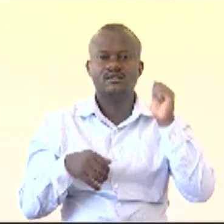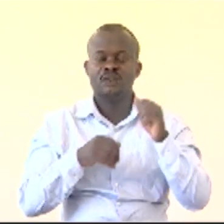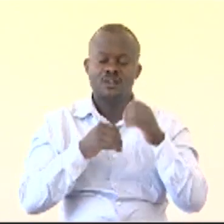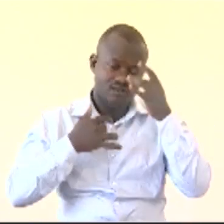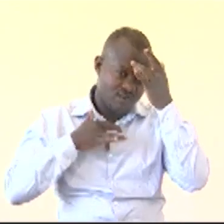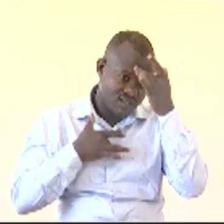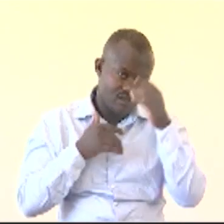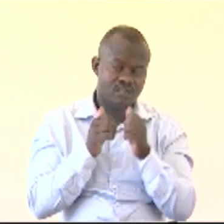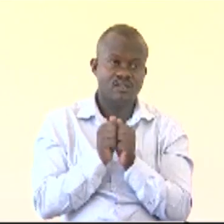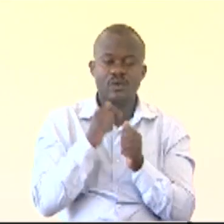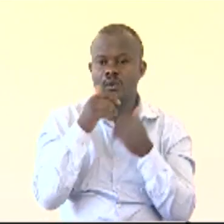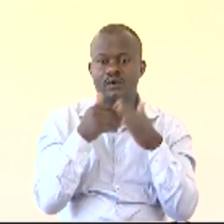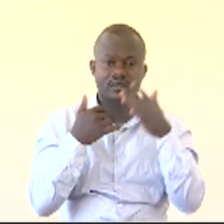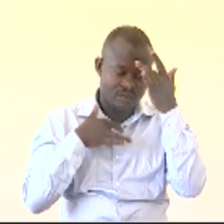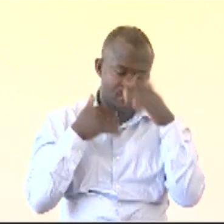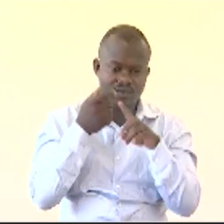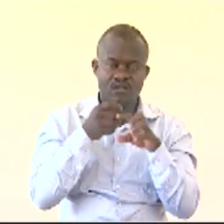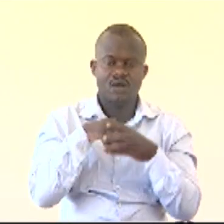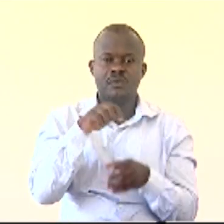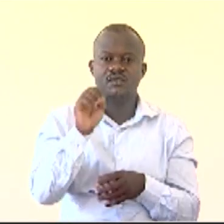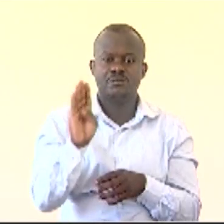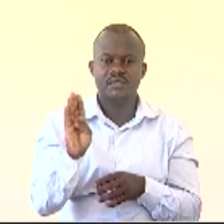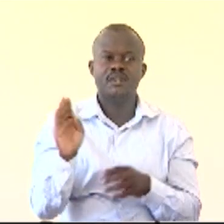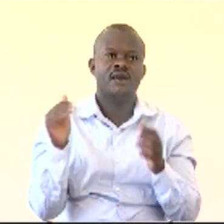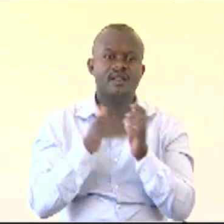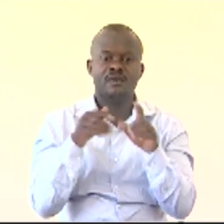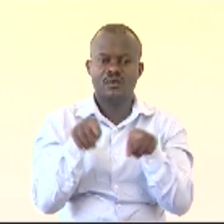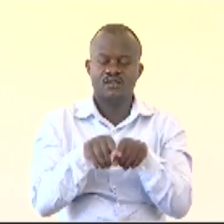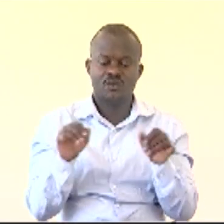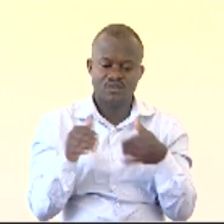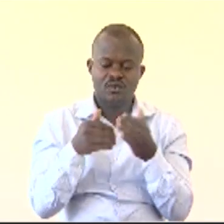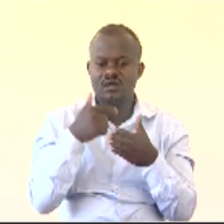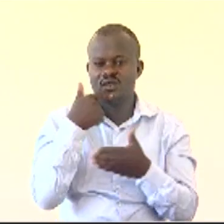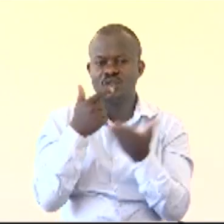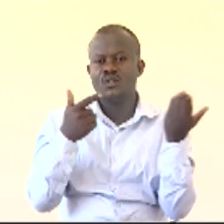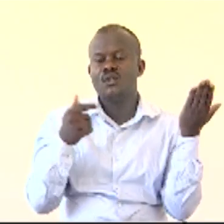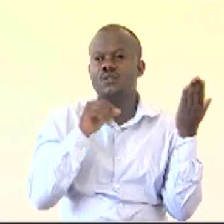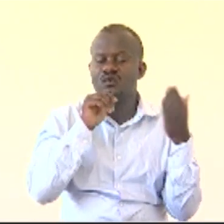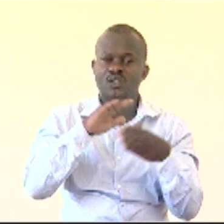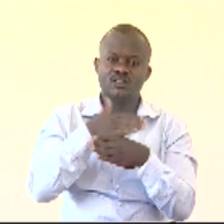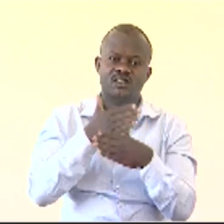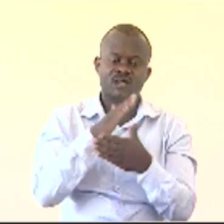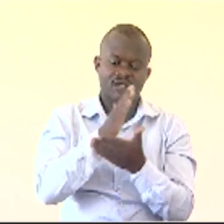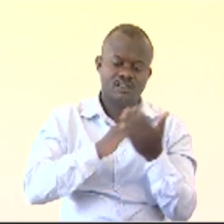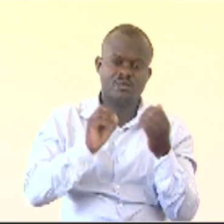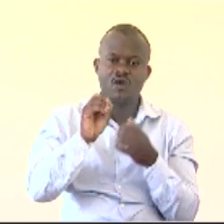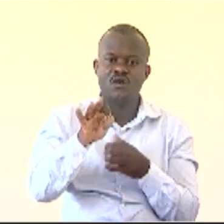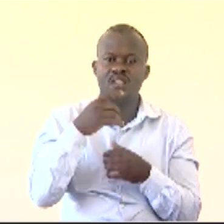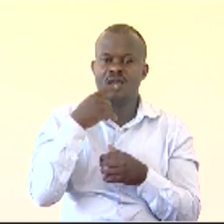patient who is suffering from tuberculosis, and also you try to not share some of the